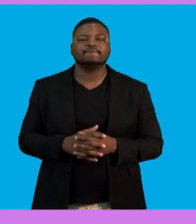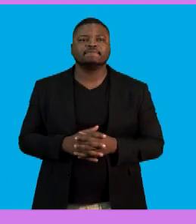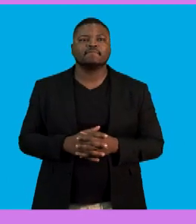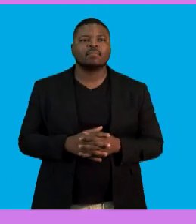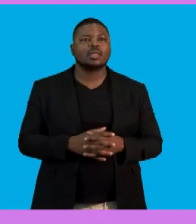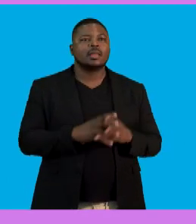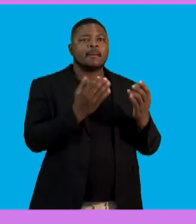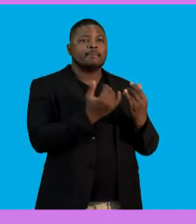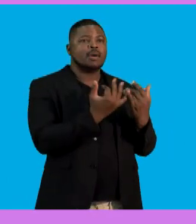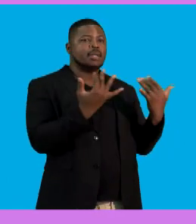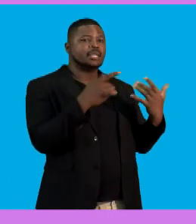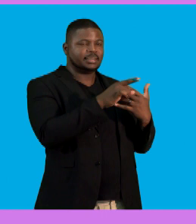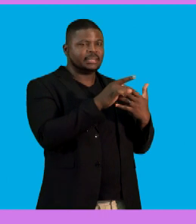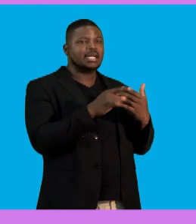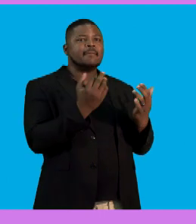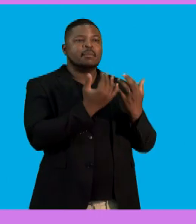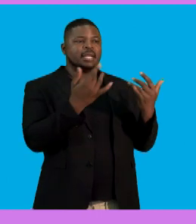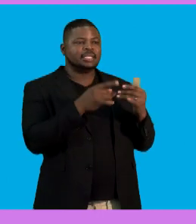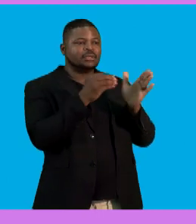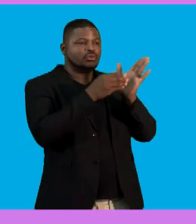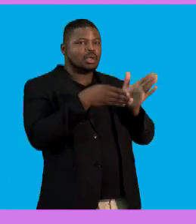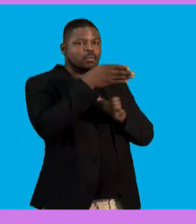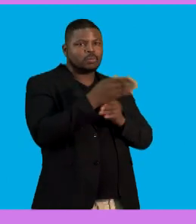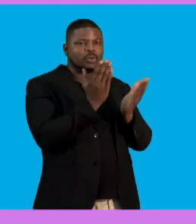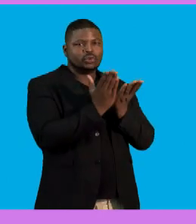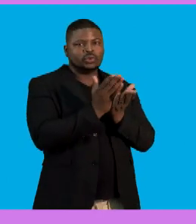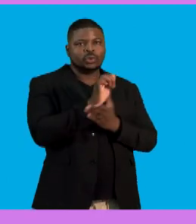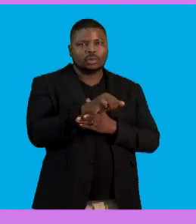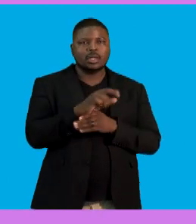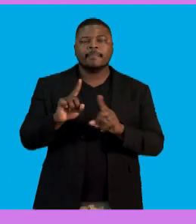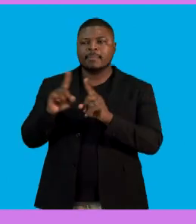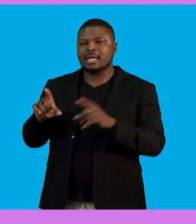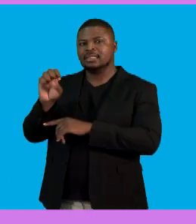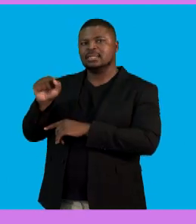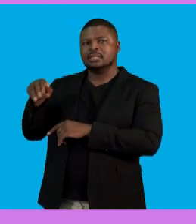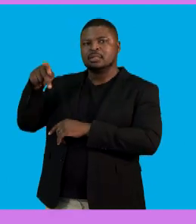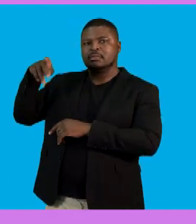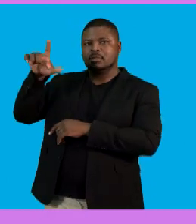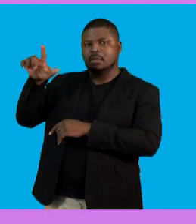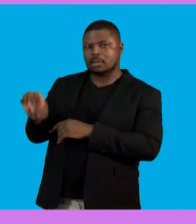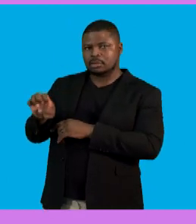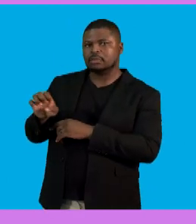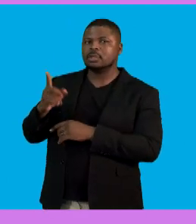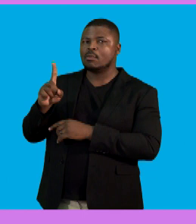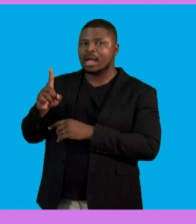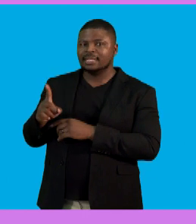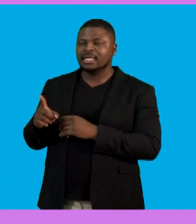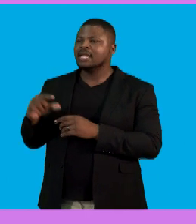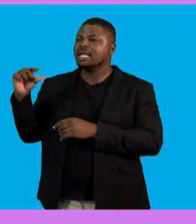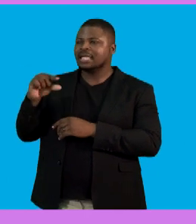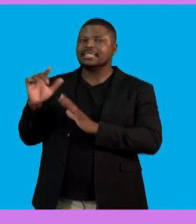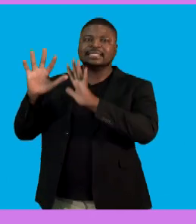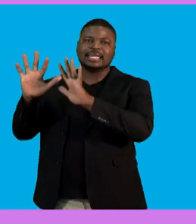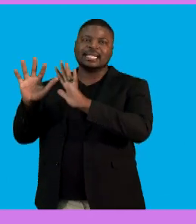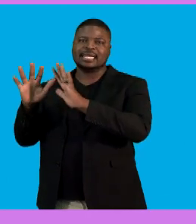learners in a school, and in our case, the sample is then just the grade 10 learners. Now, what's the